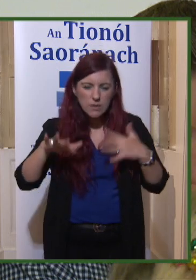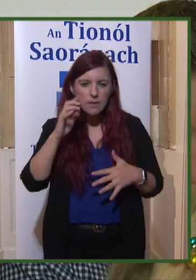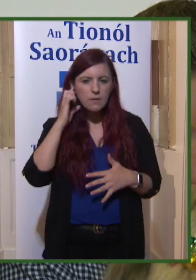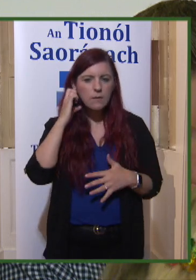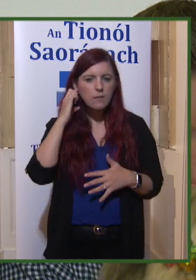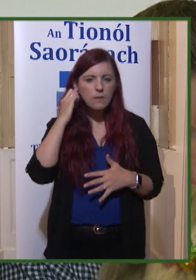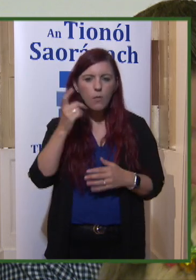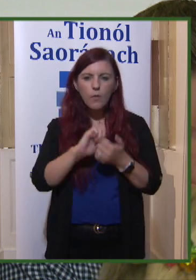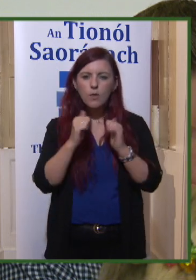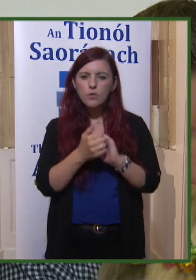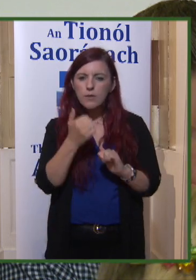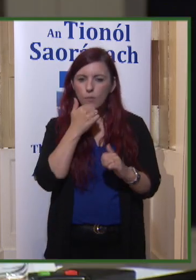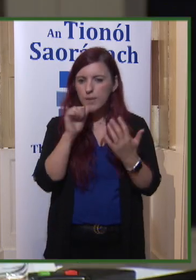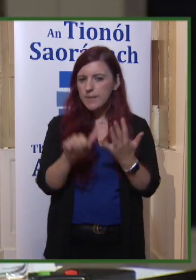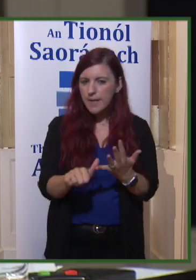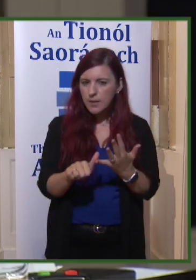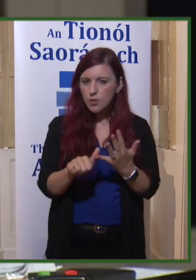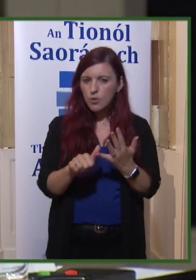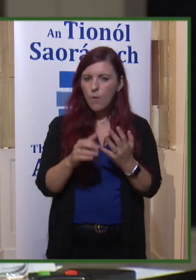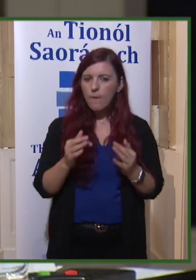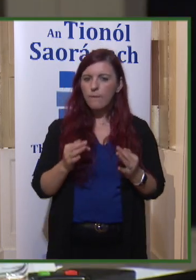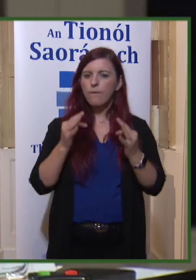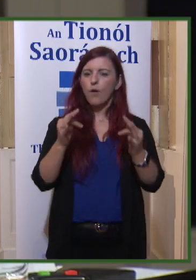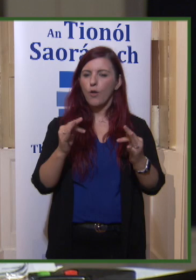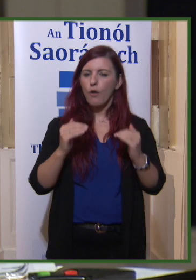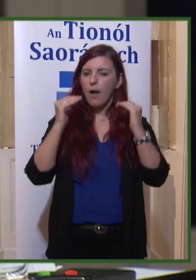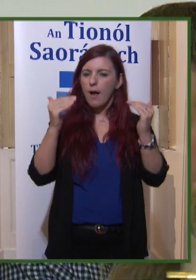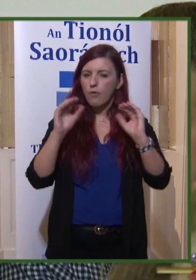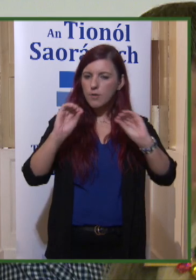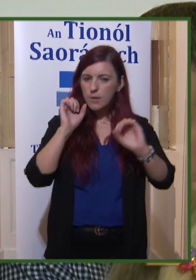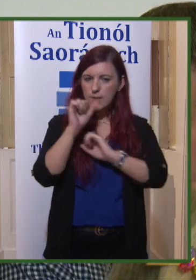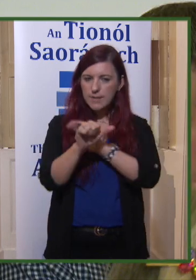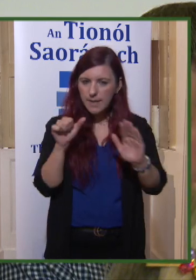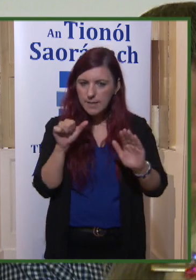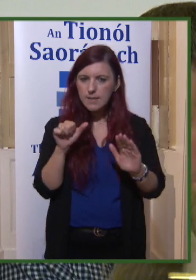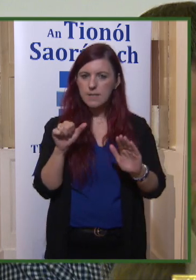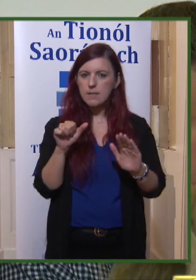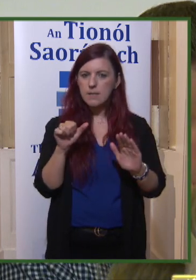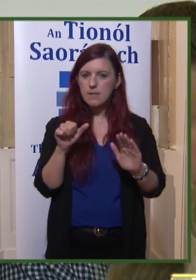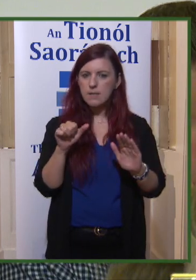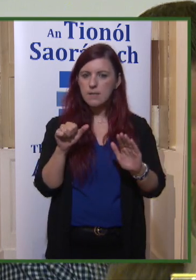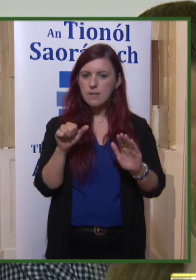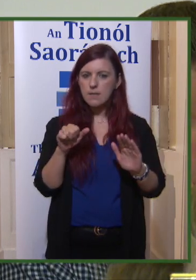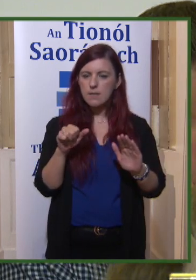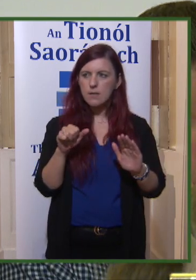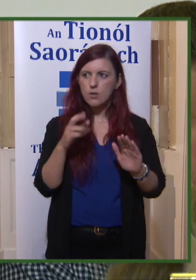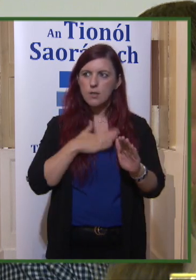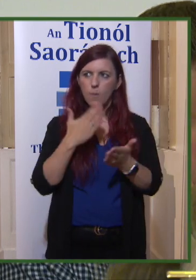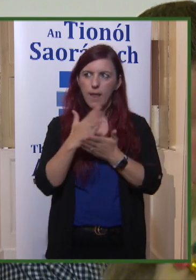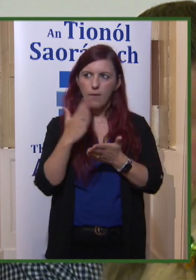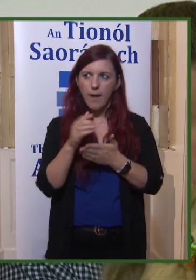change number 6 to further higher education and skills rather than tertiary and third level, just for clarity. No problem, we'll do